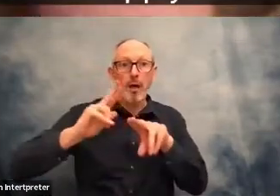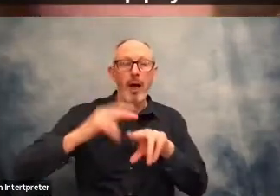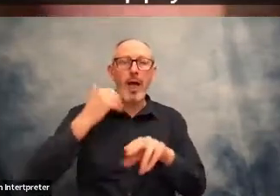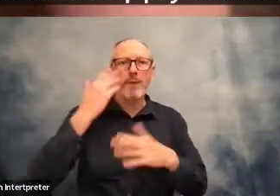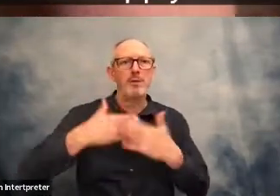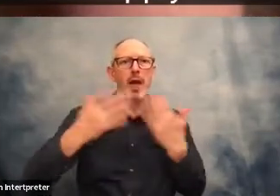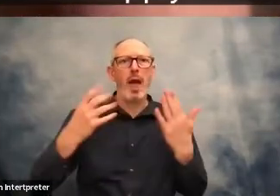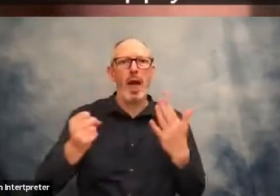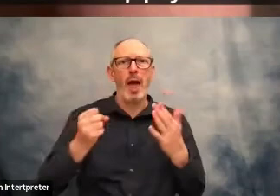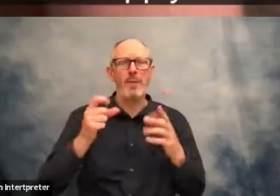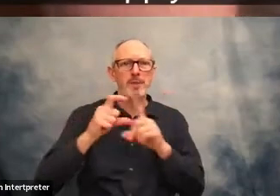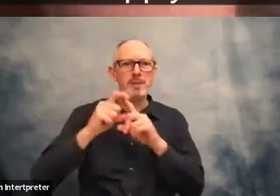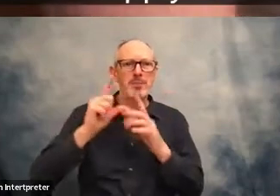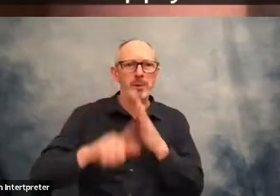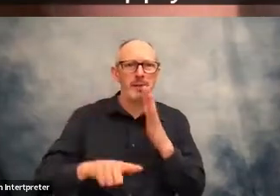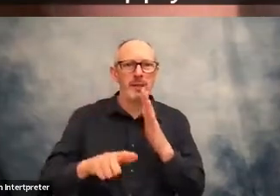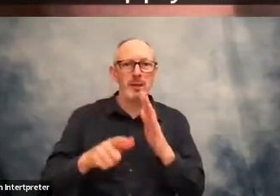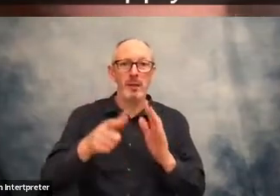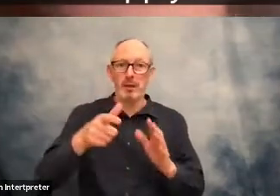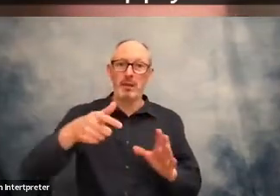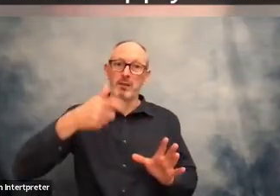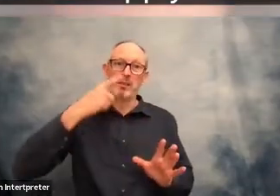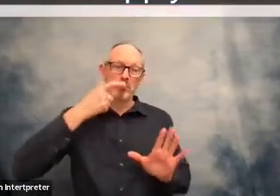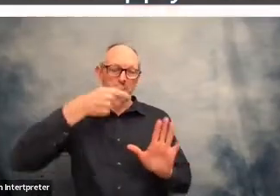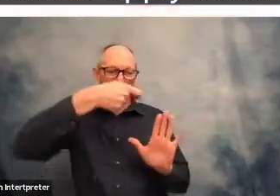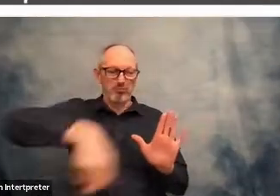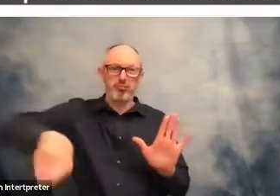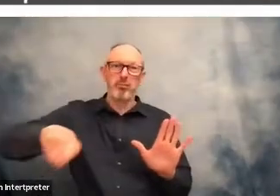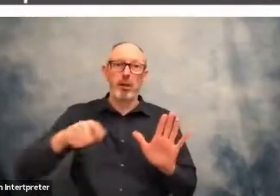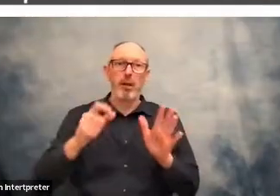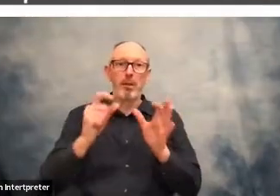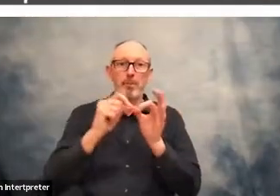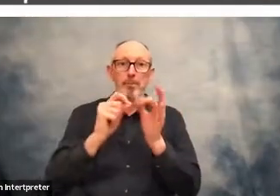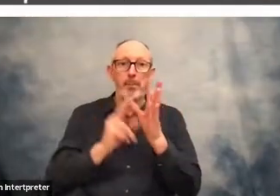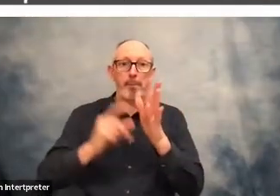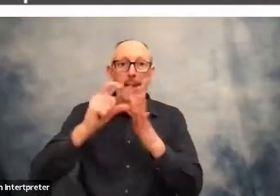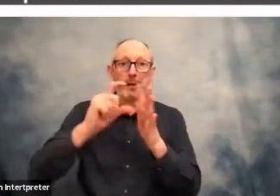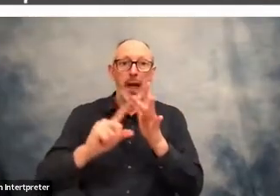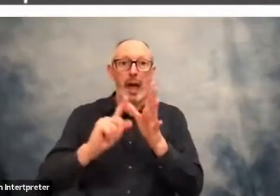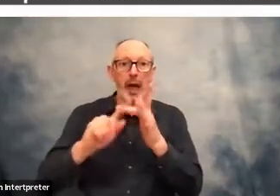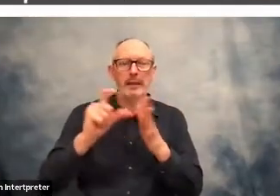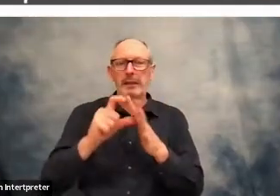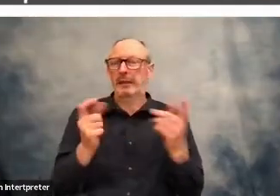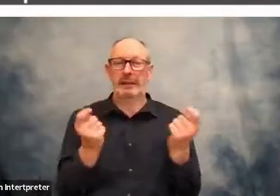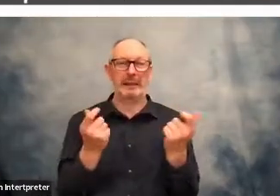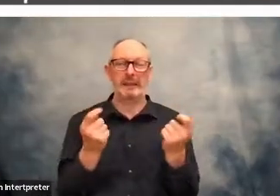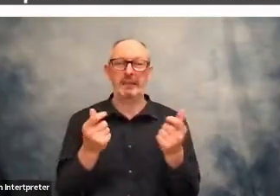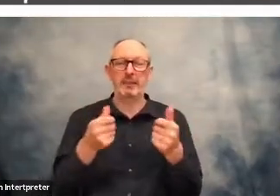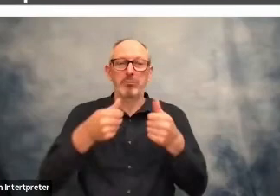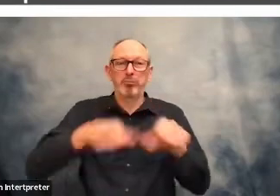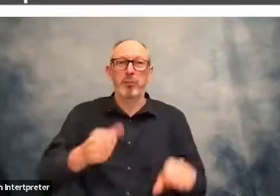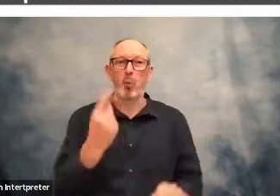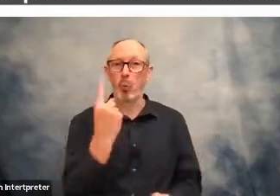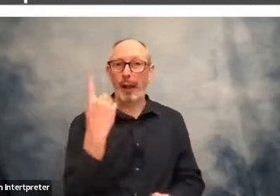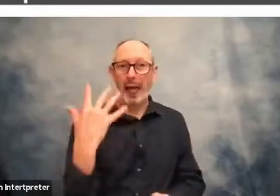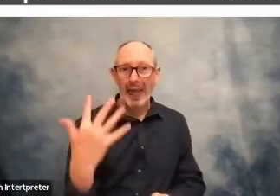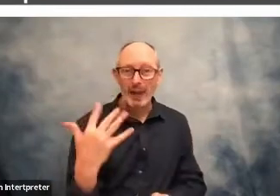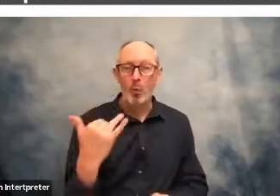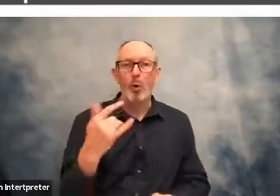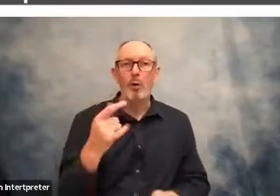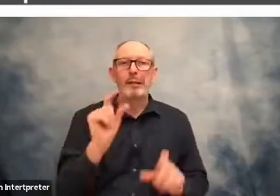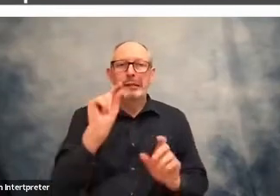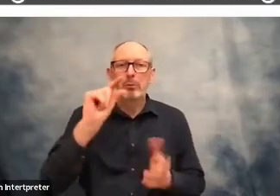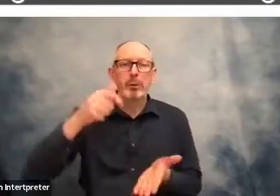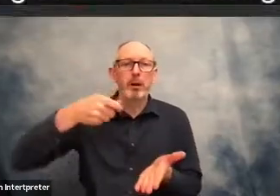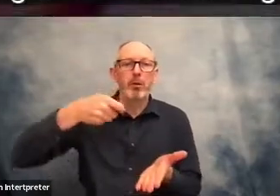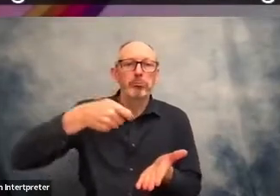Aid is a simple dispenser that allows users to apply Band-Aids more efficiently and independently with one hand or just by minimal pressure. We've